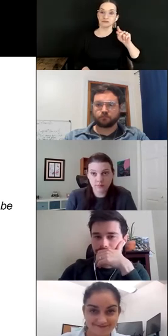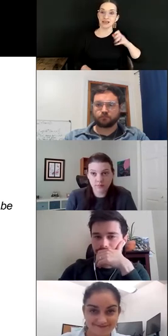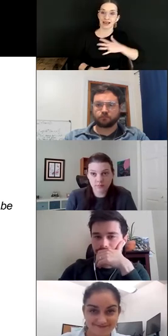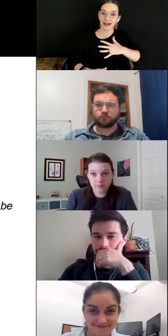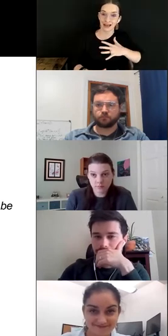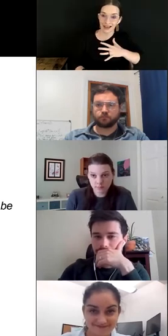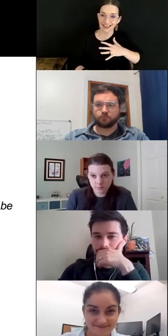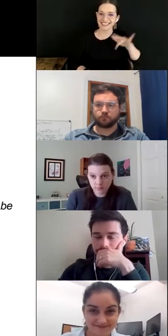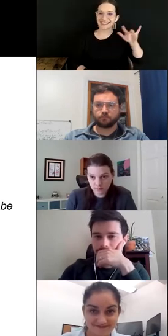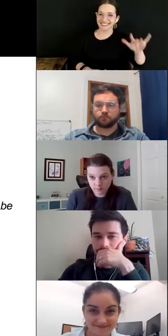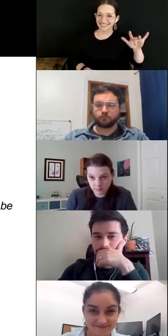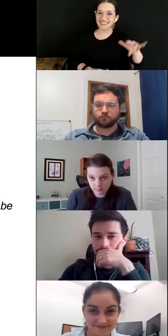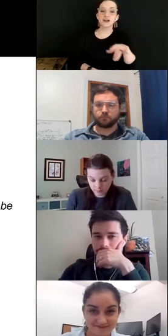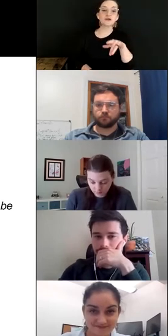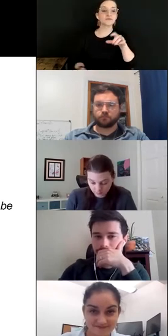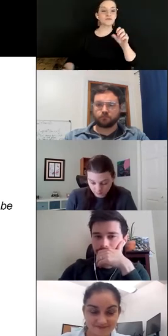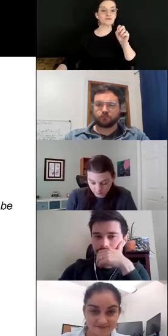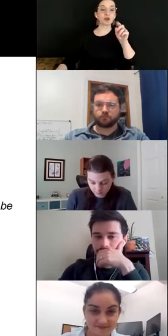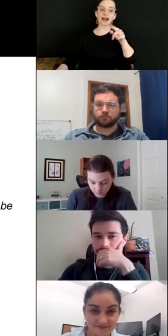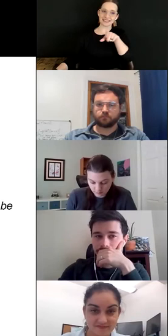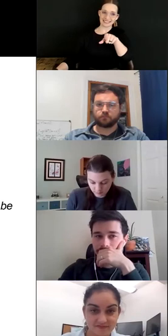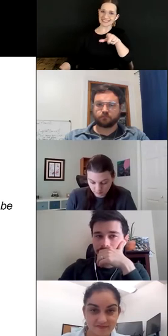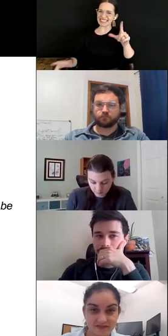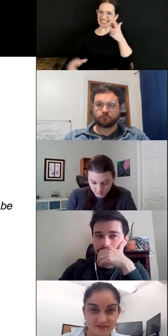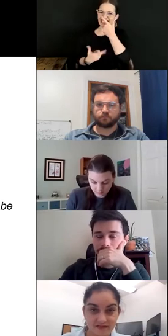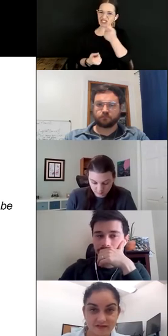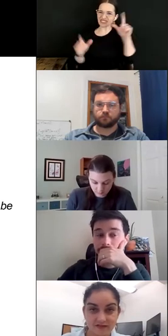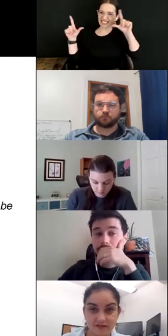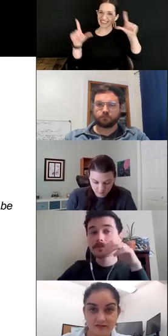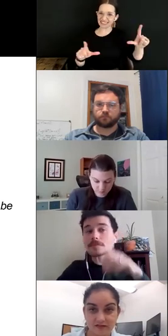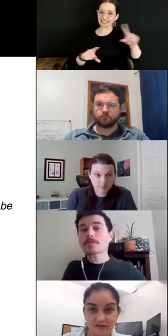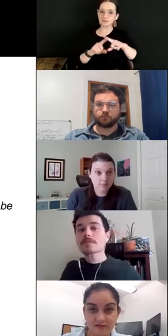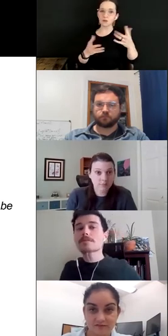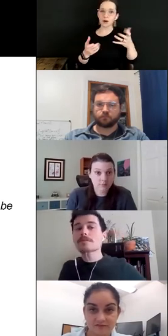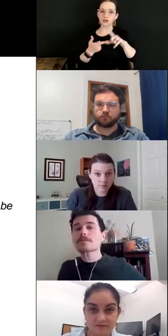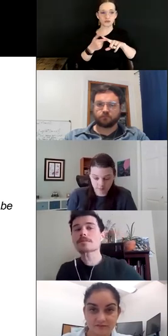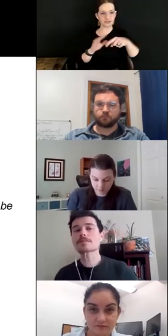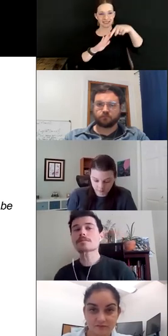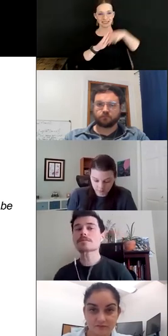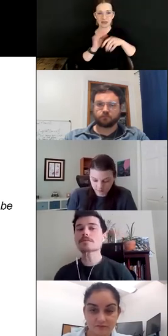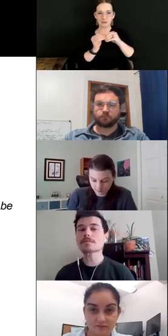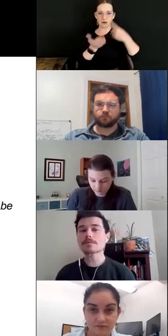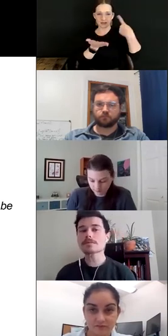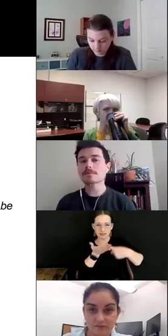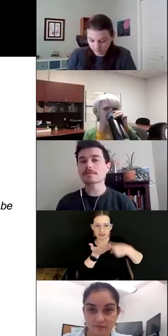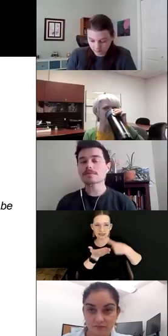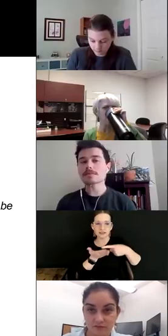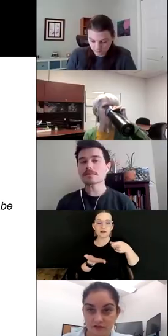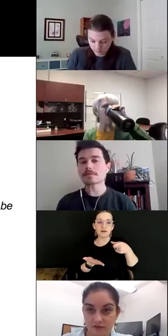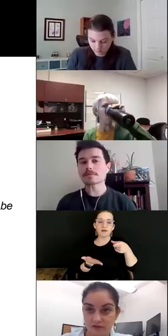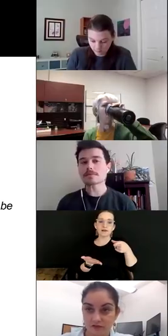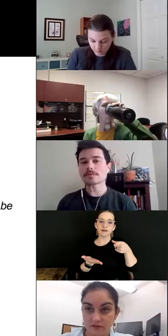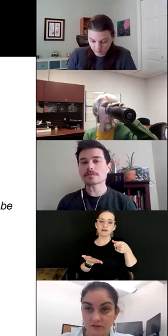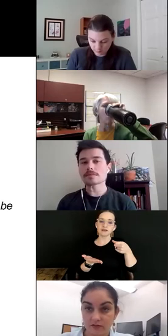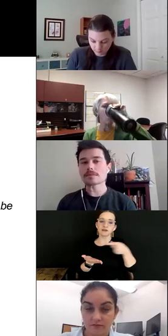So this, of course, is an interesting lens, but we wanted to go deeper for this conversation so that we can keep understanding